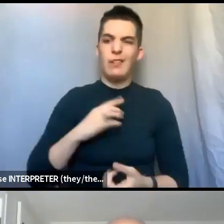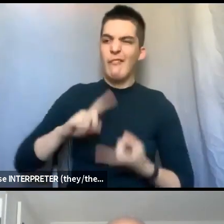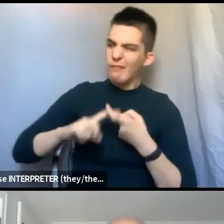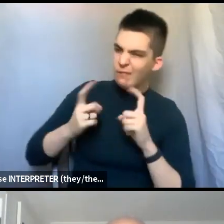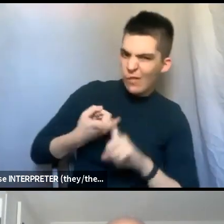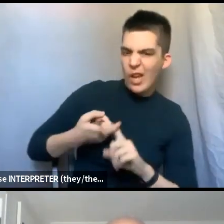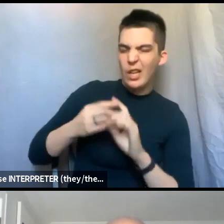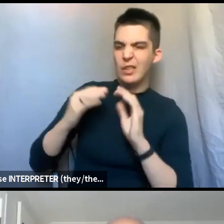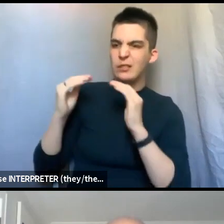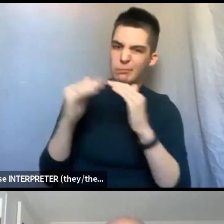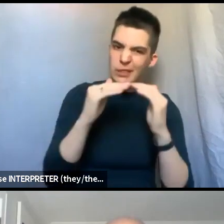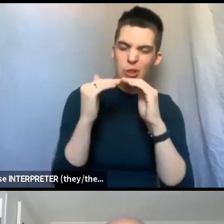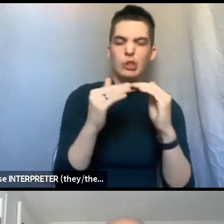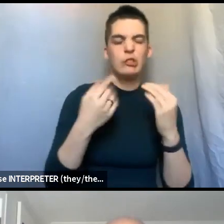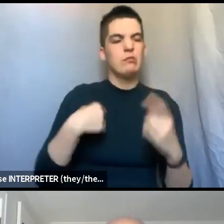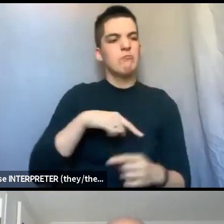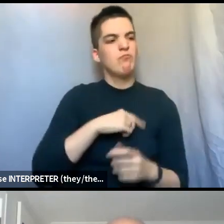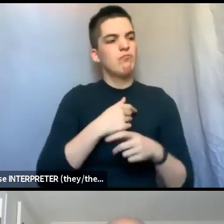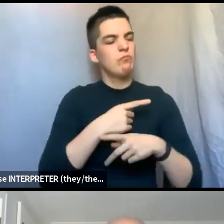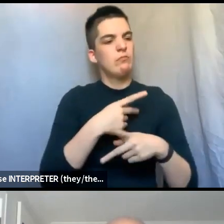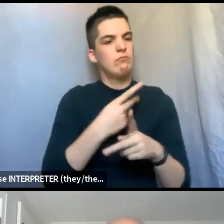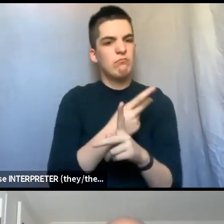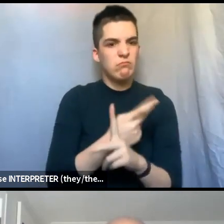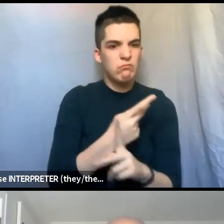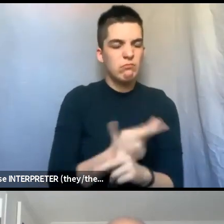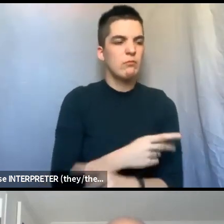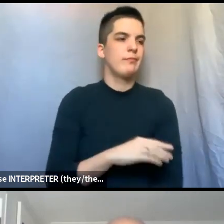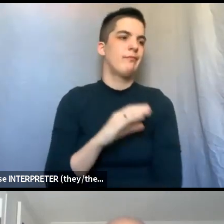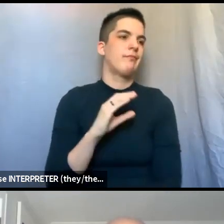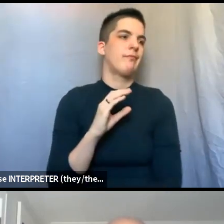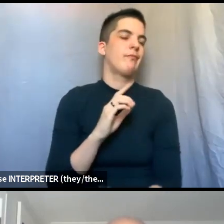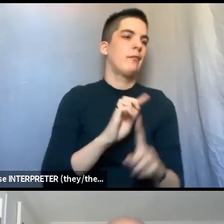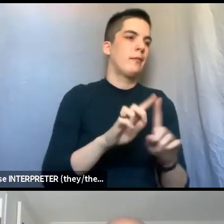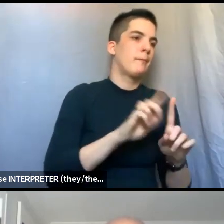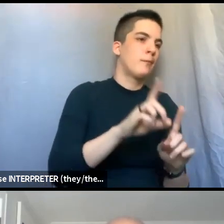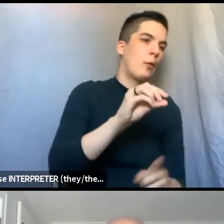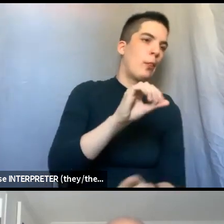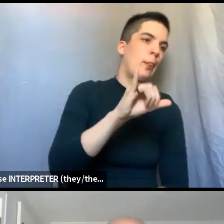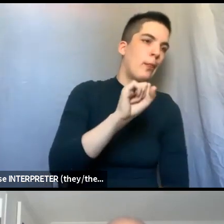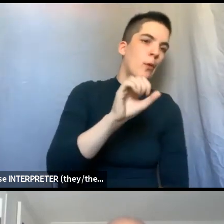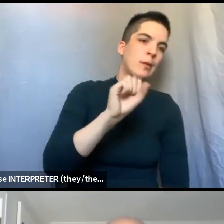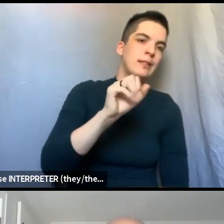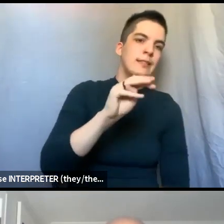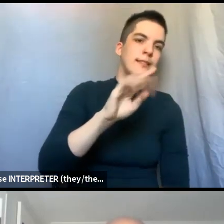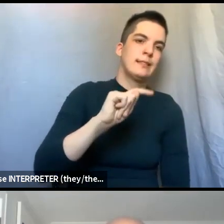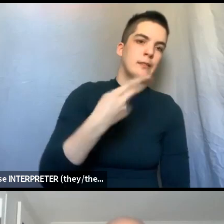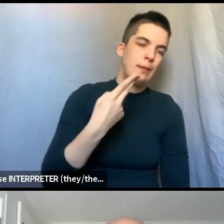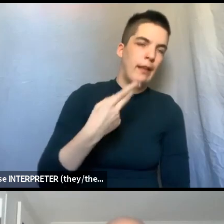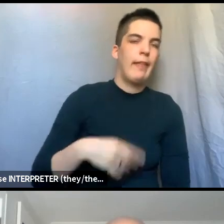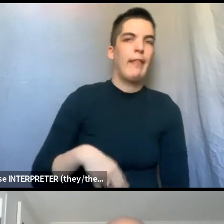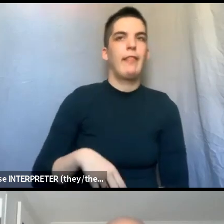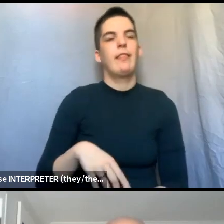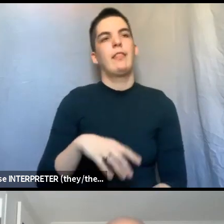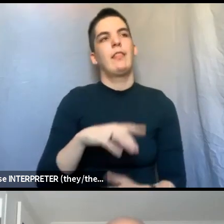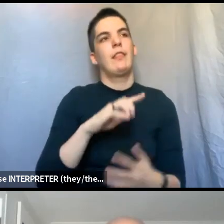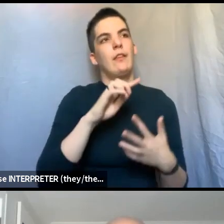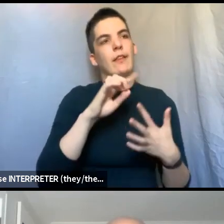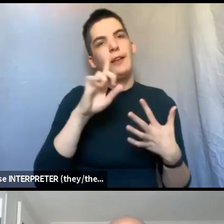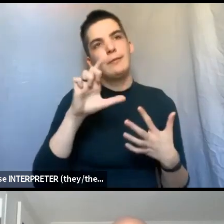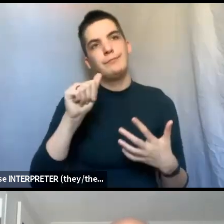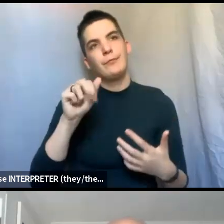people ranging from, you know, Chris Durang to Lois Smith, the actress, Novella Nelson, Laurie